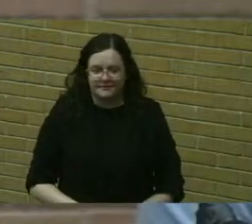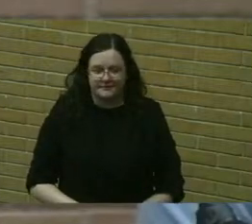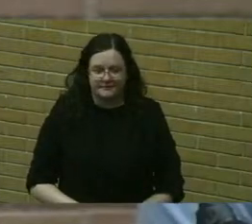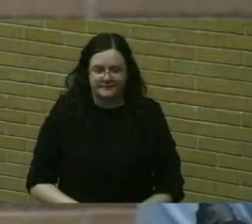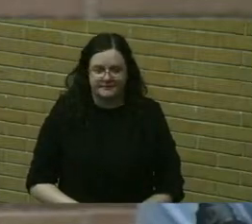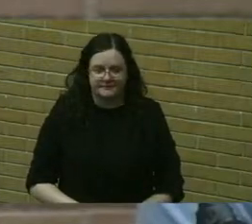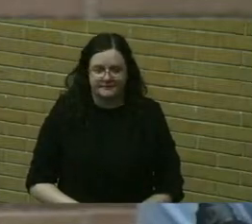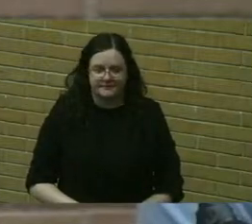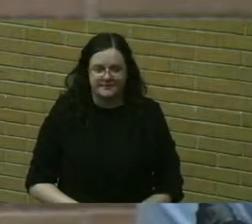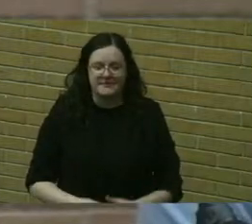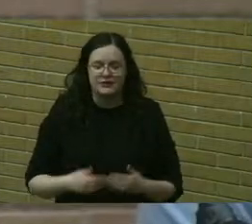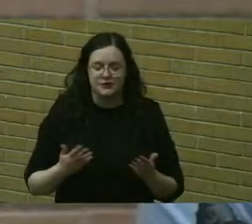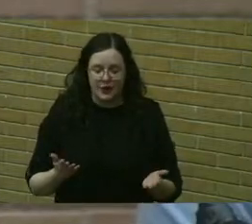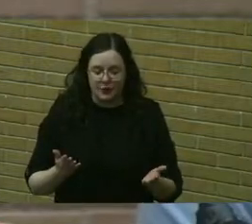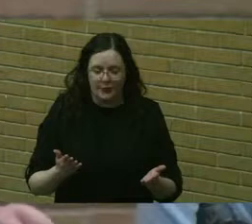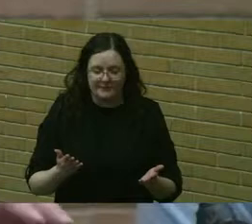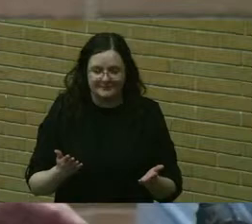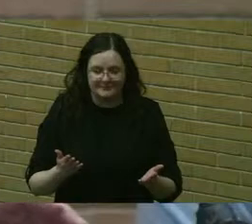So